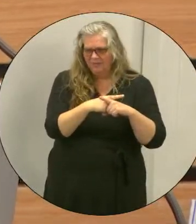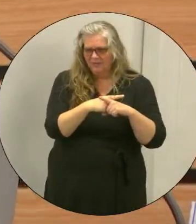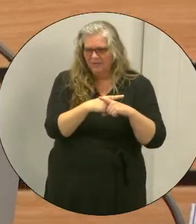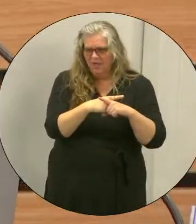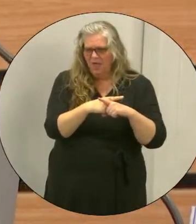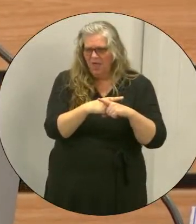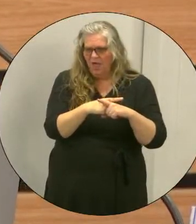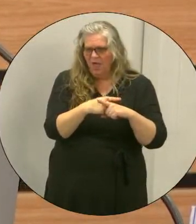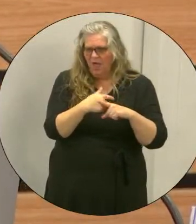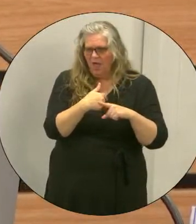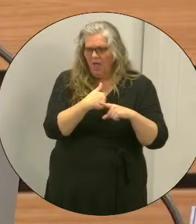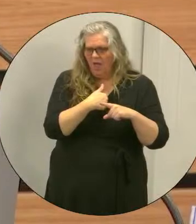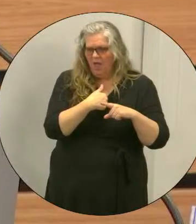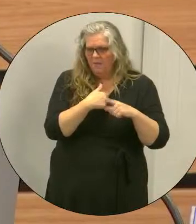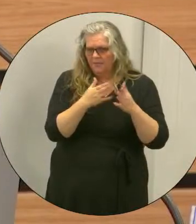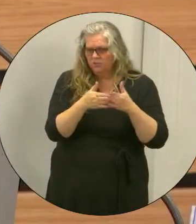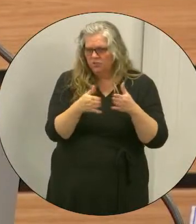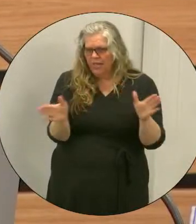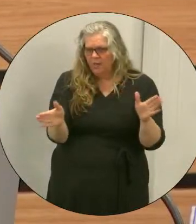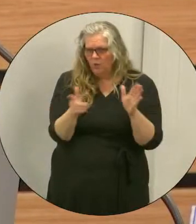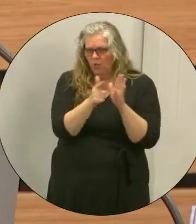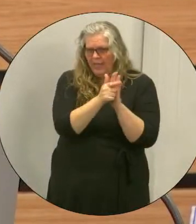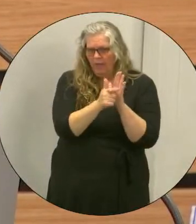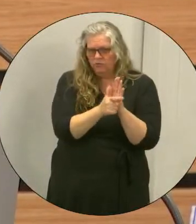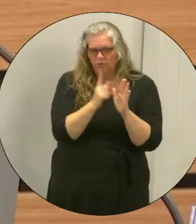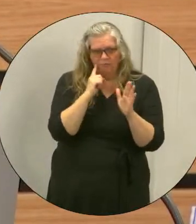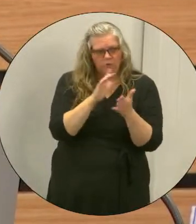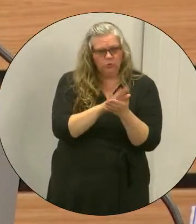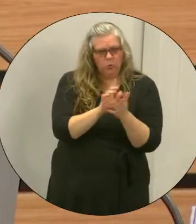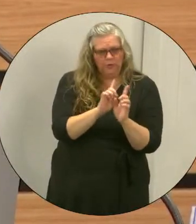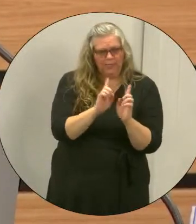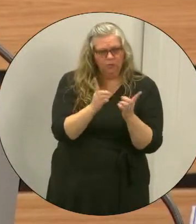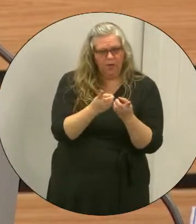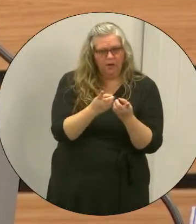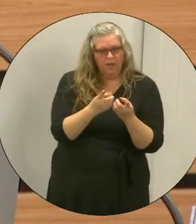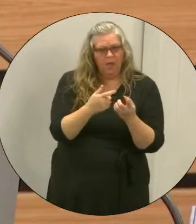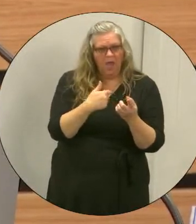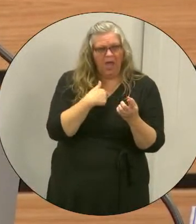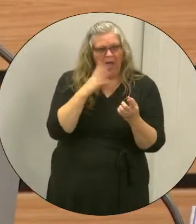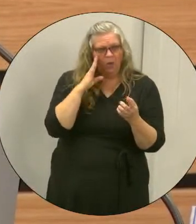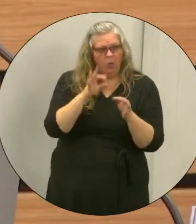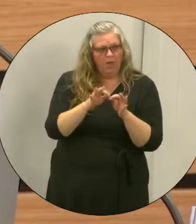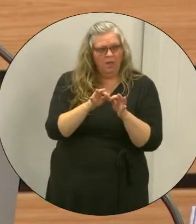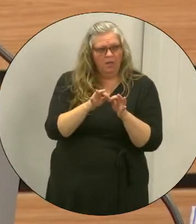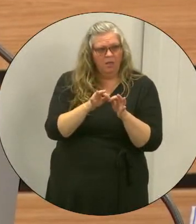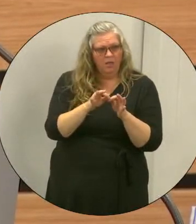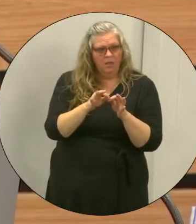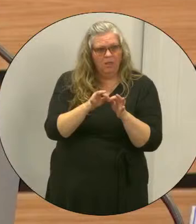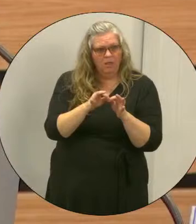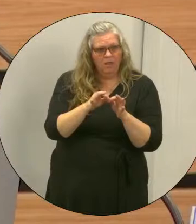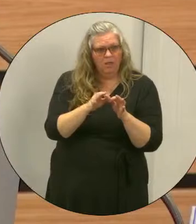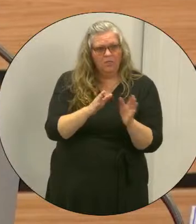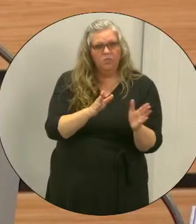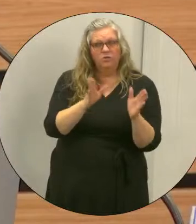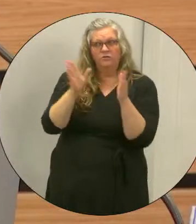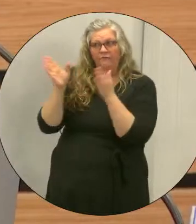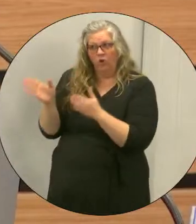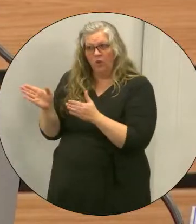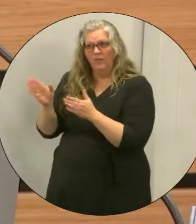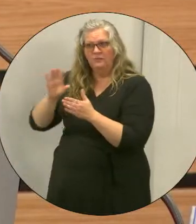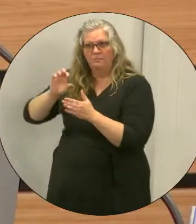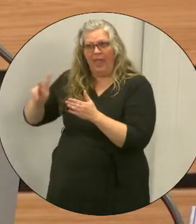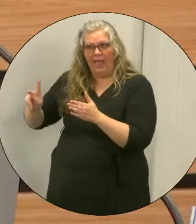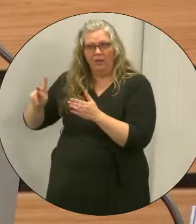am primarily General Counsel for the school district. I am going to defer this back to the district attorney, who has